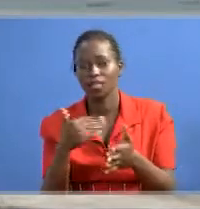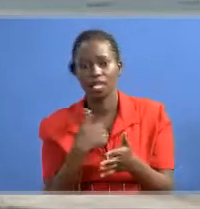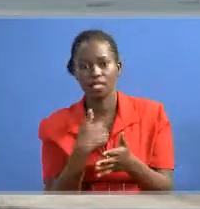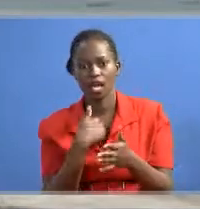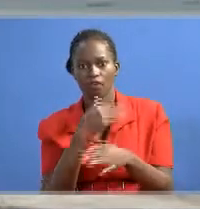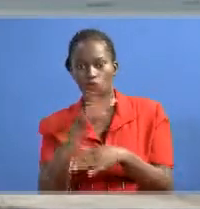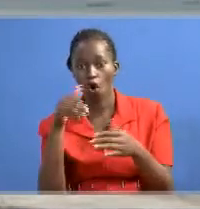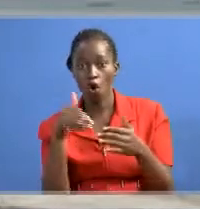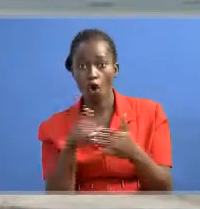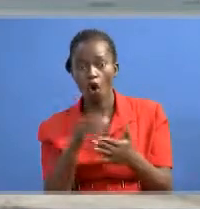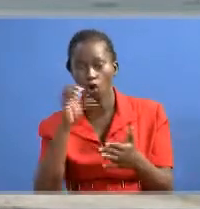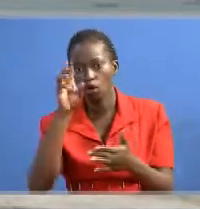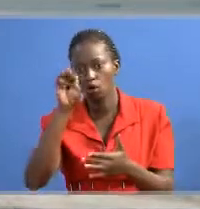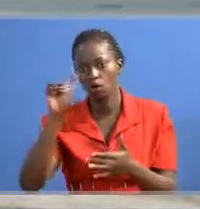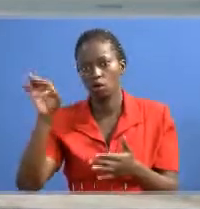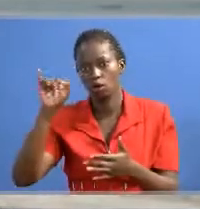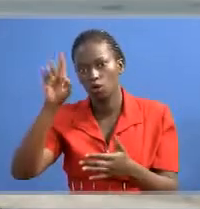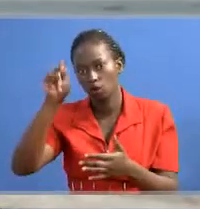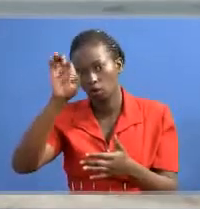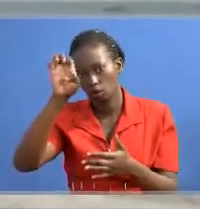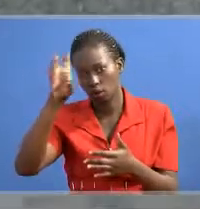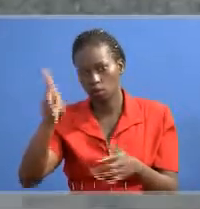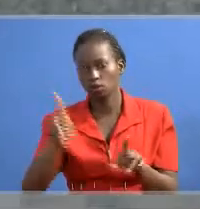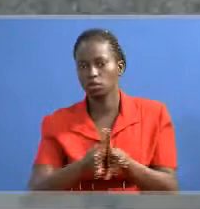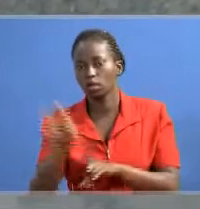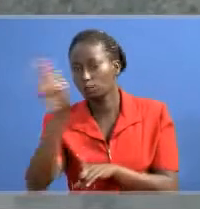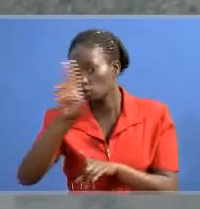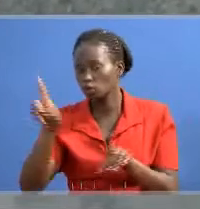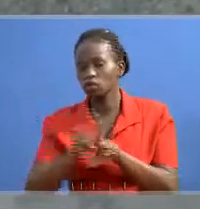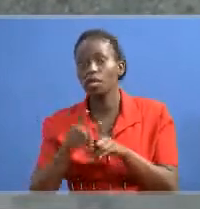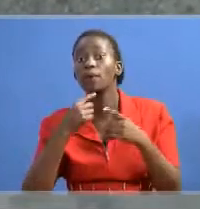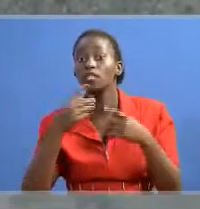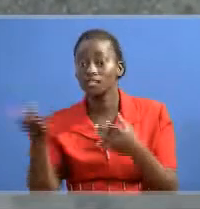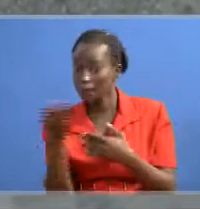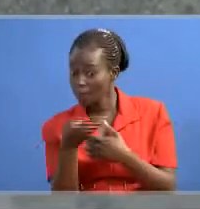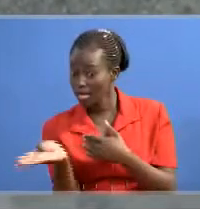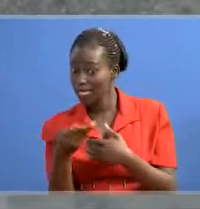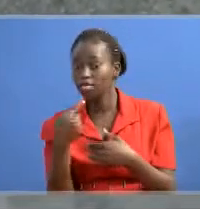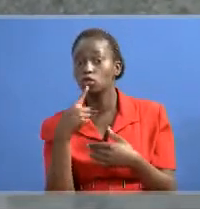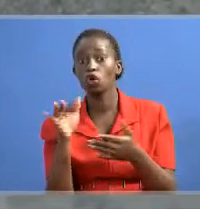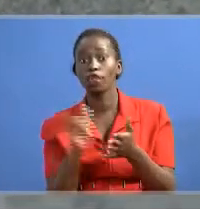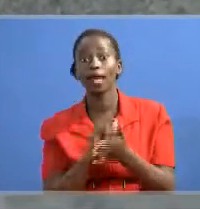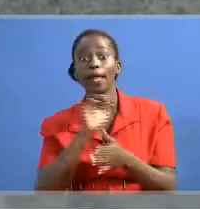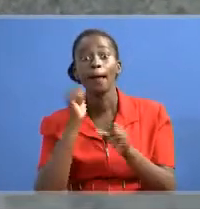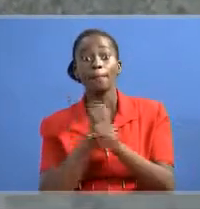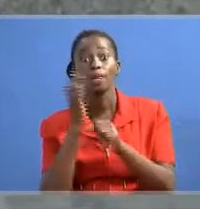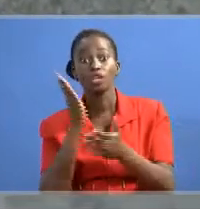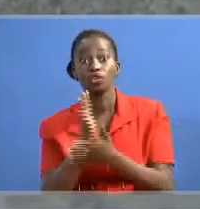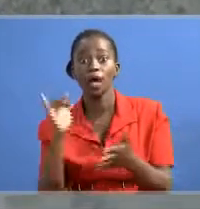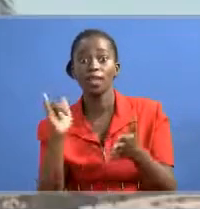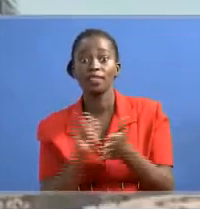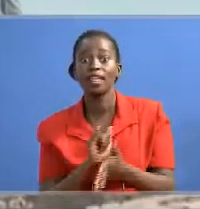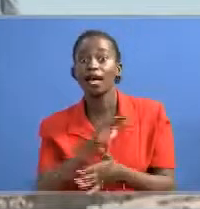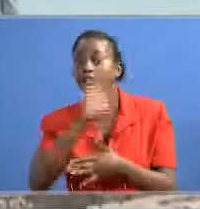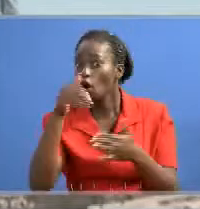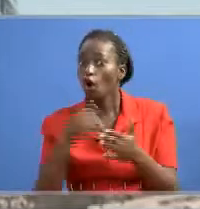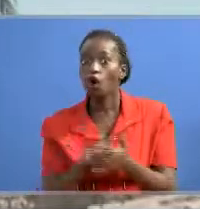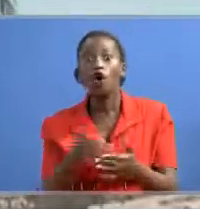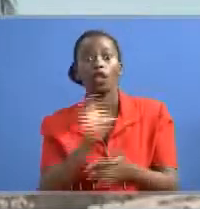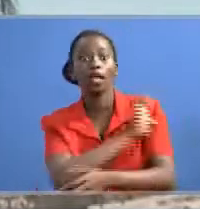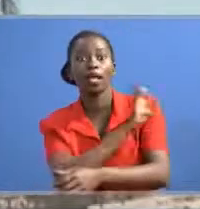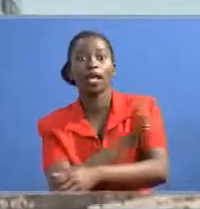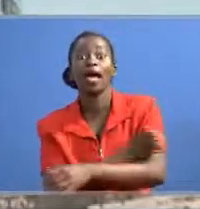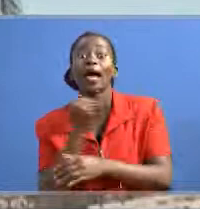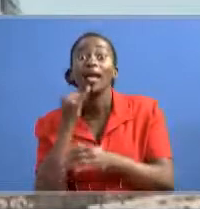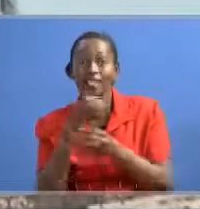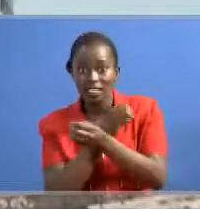fully committed to do all they can as mandated and go an extra mile to ensure the vision of clean energy is